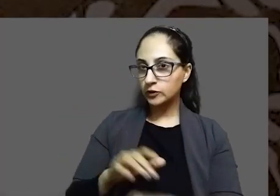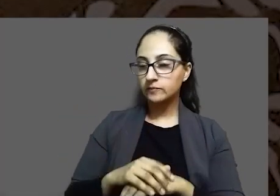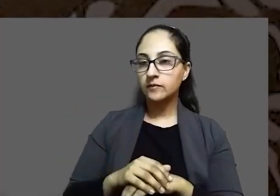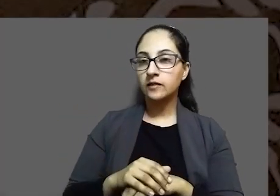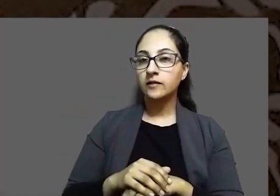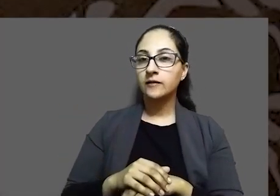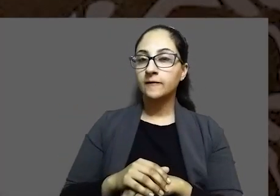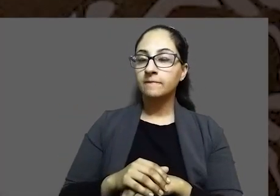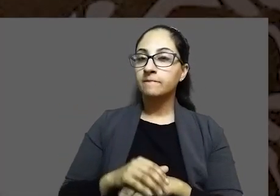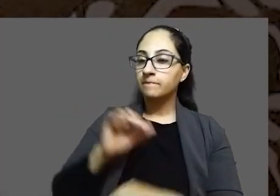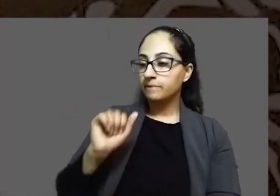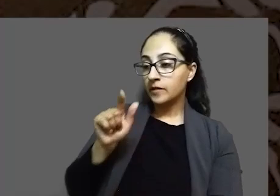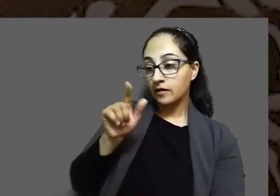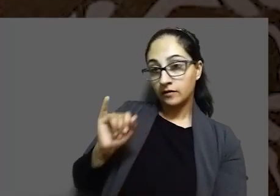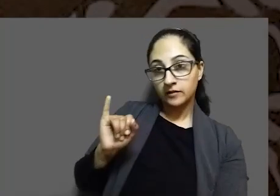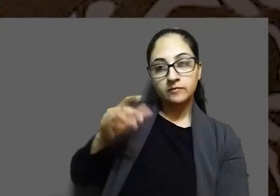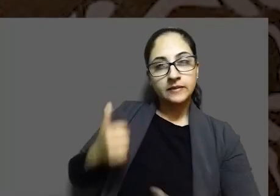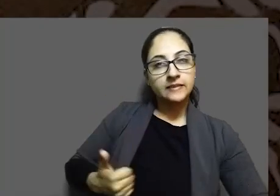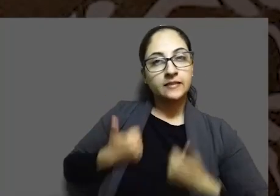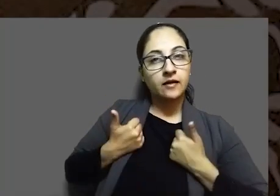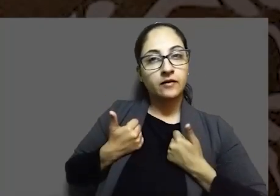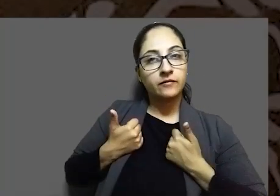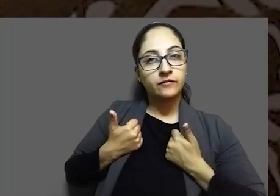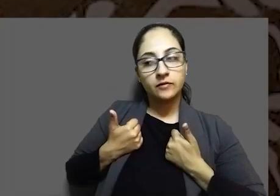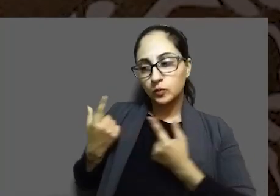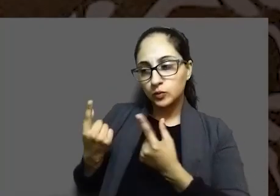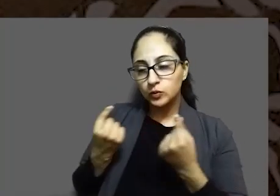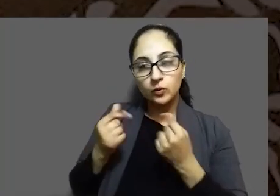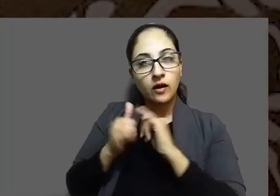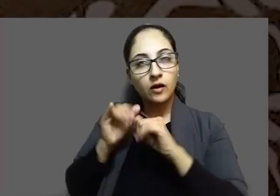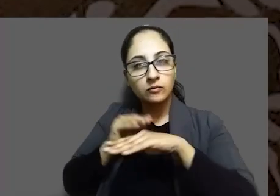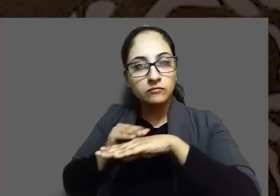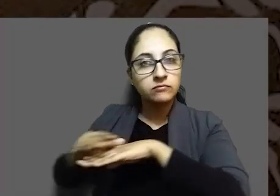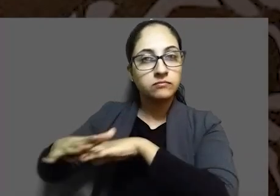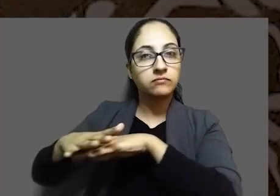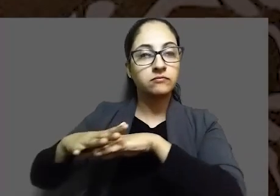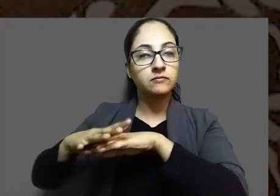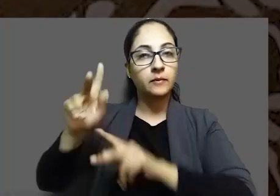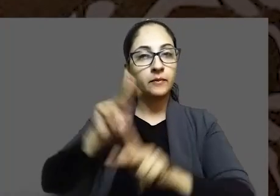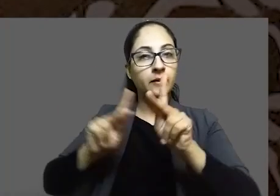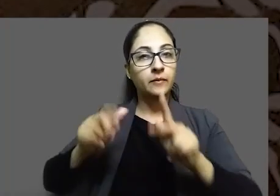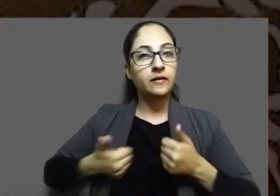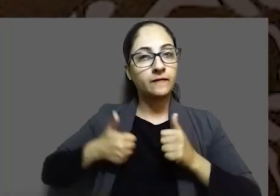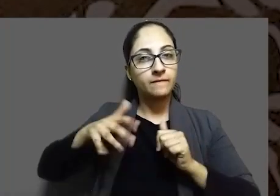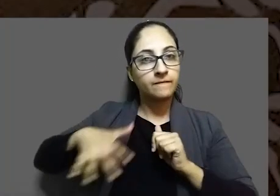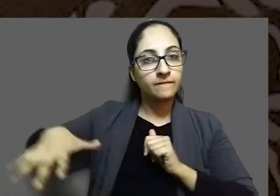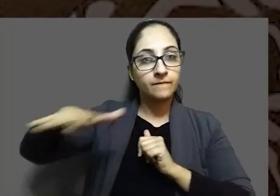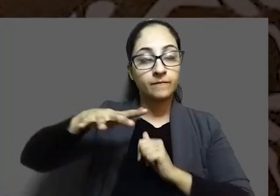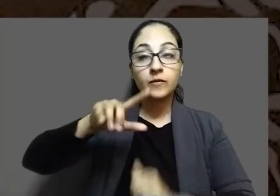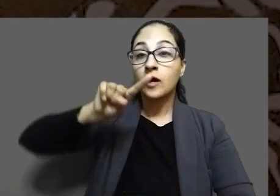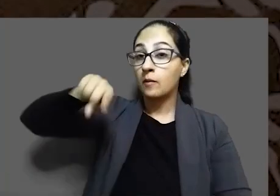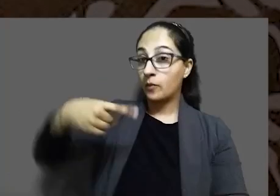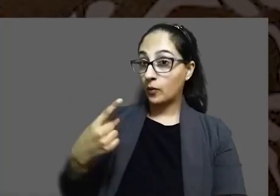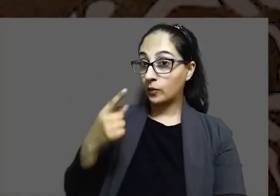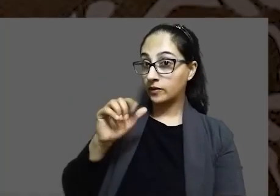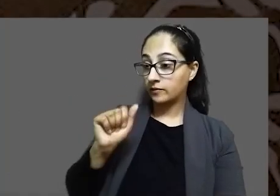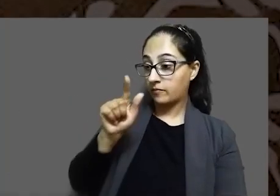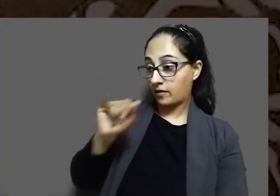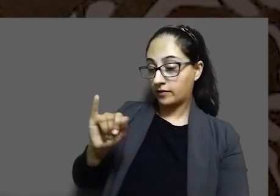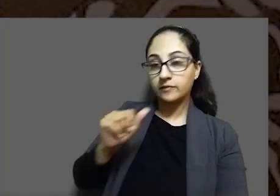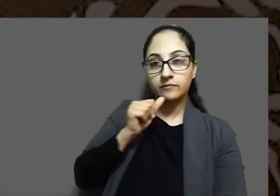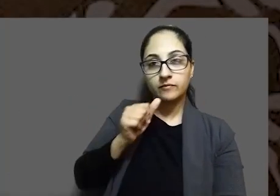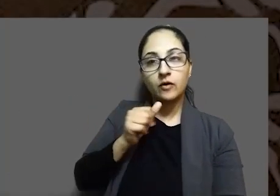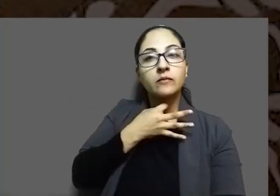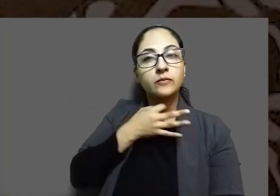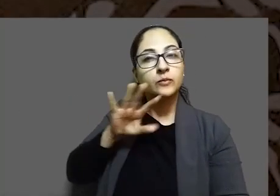around Imam Ali were impacted and influenced by him. We hear a lot of stories about Imam Ali, but I would love to learn a